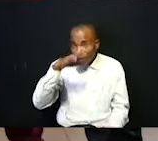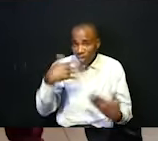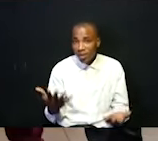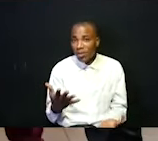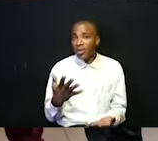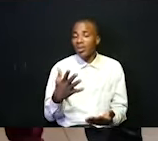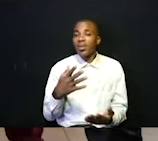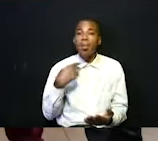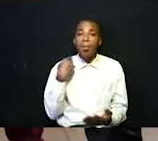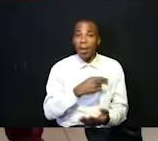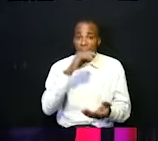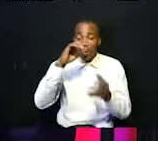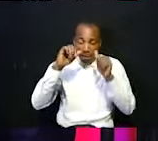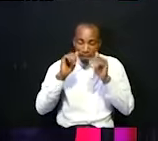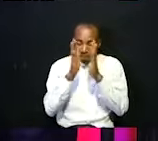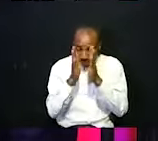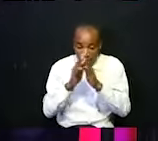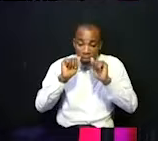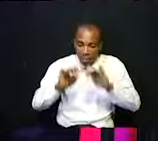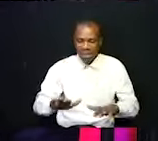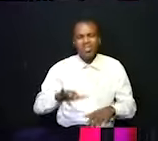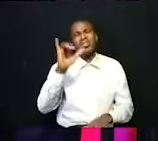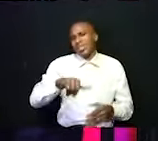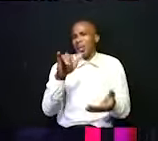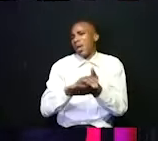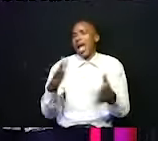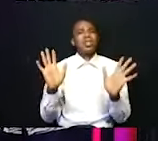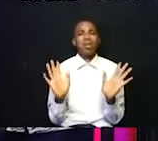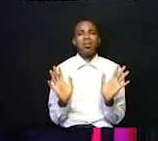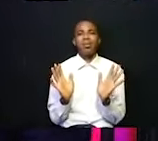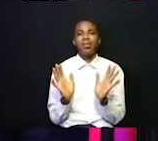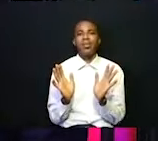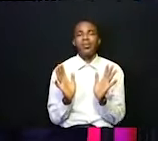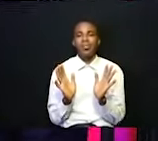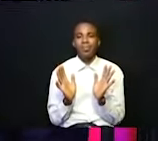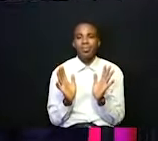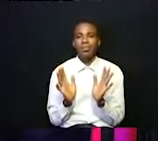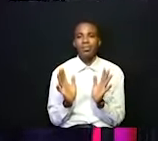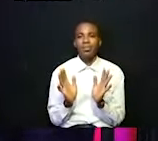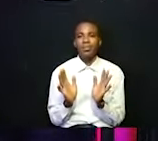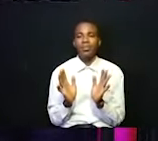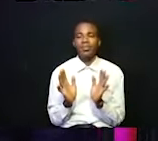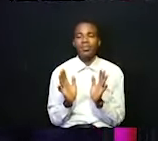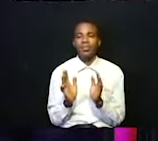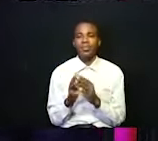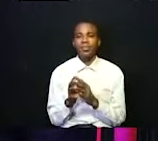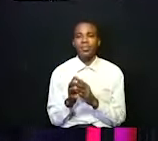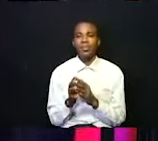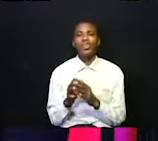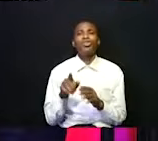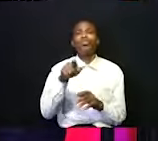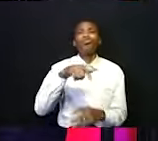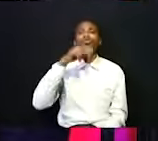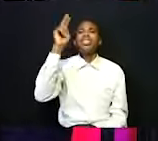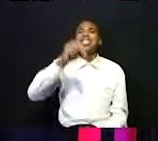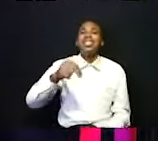over it, it is marriage. Na ye woman says Christopher Benu ehyen aware krunkrun no wo bompa egu won so a waware. You don't need